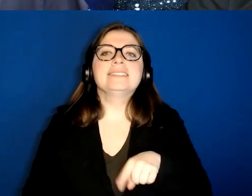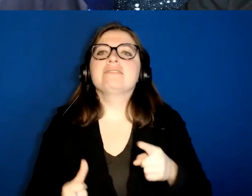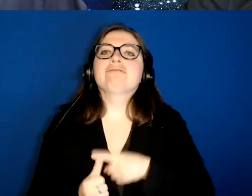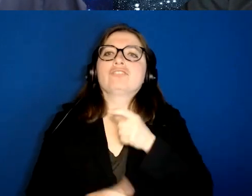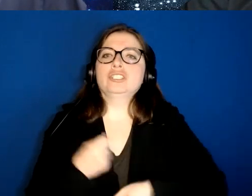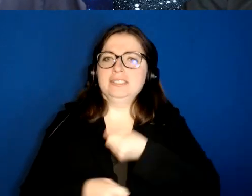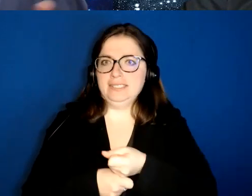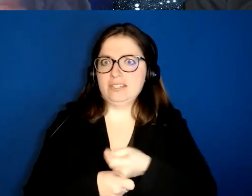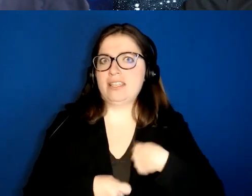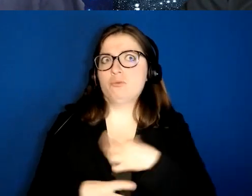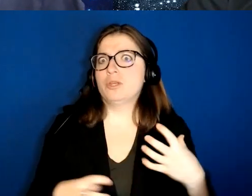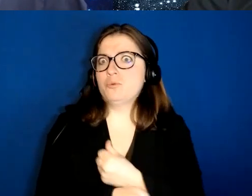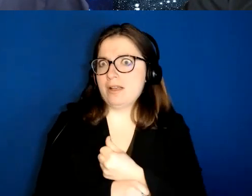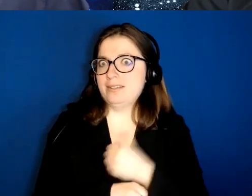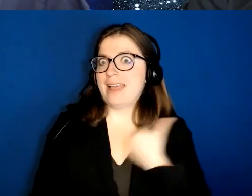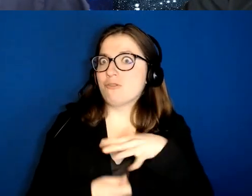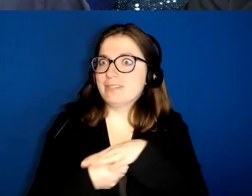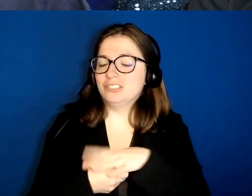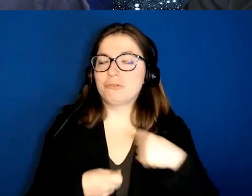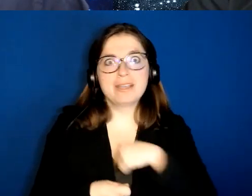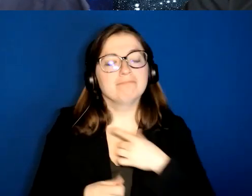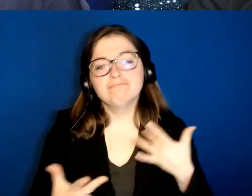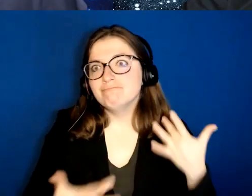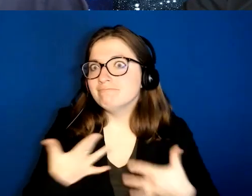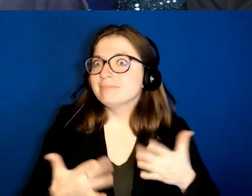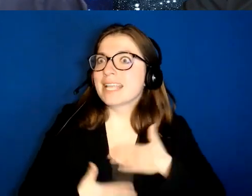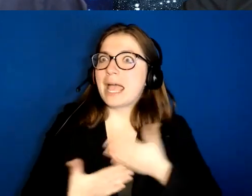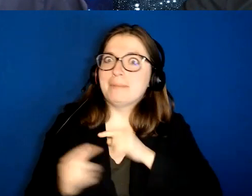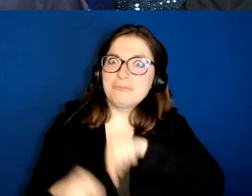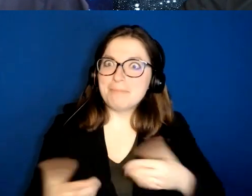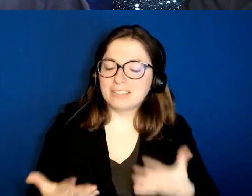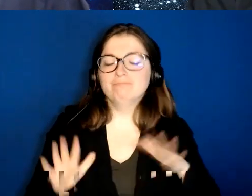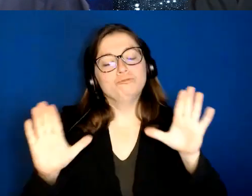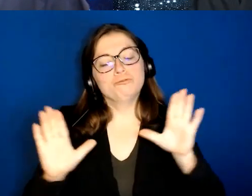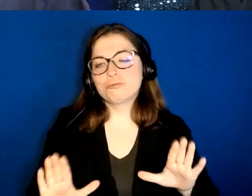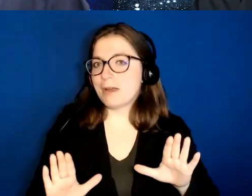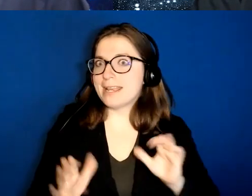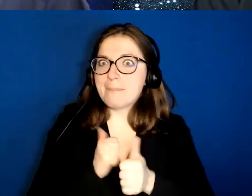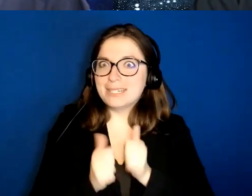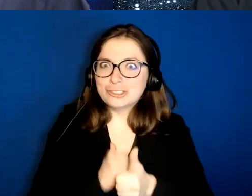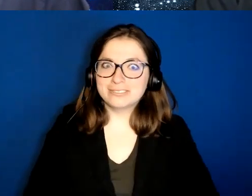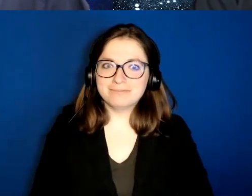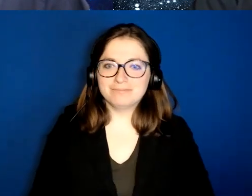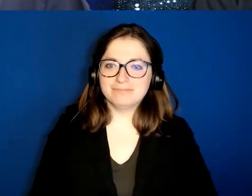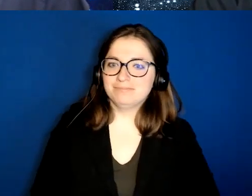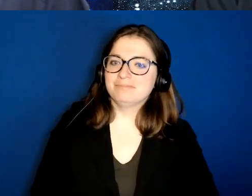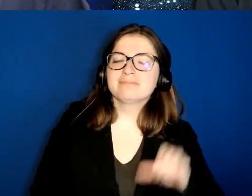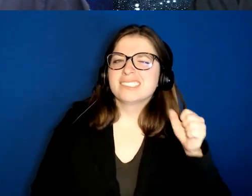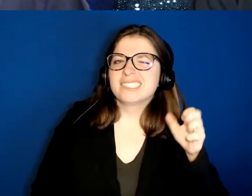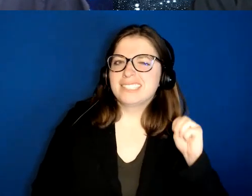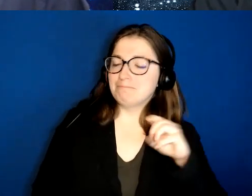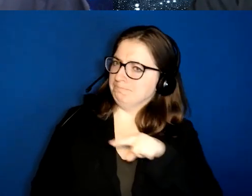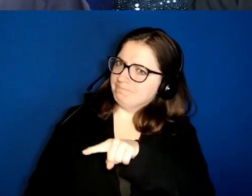our region. So we're very excited and very happy to be here. It's a great competition. Yeah. So how long have you been in InfoSec